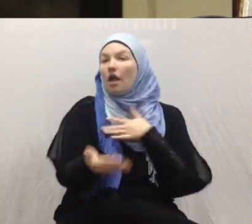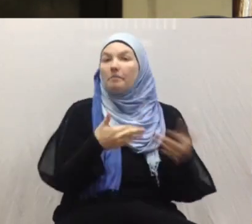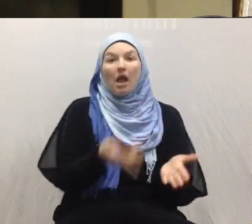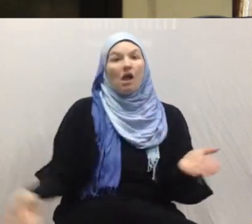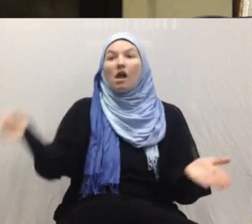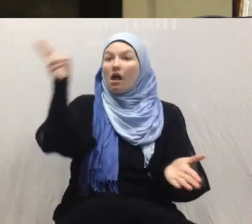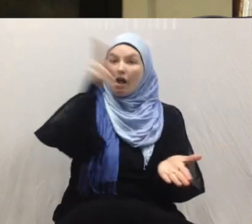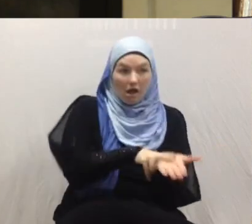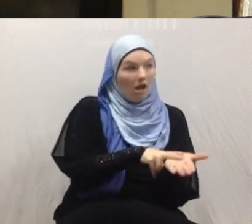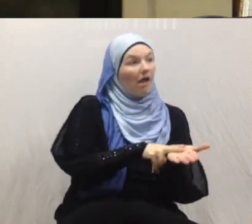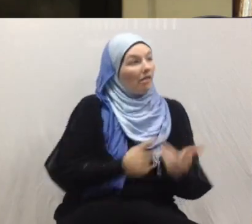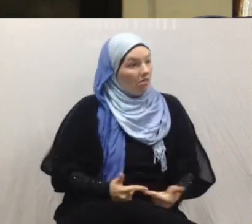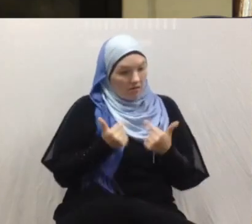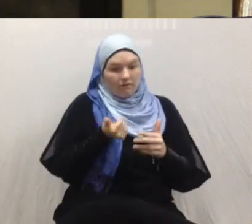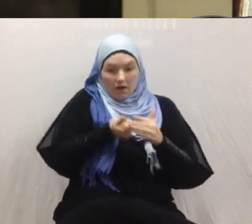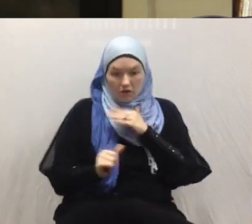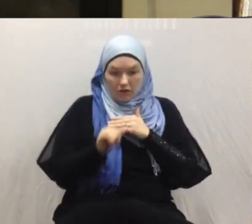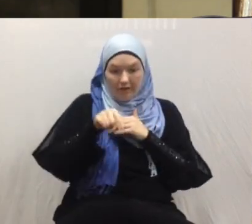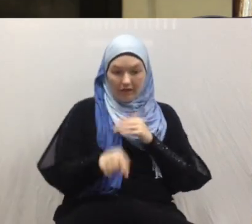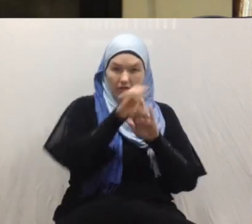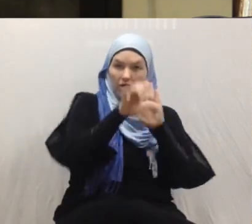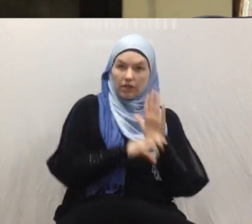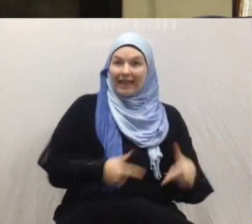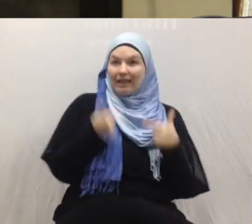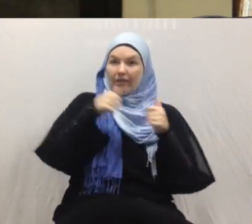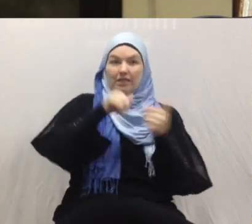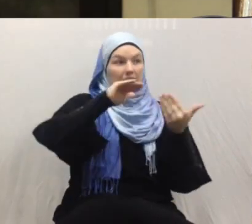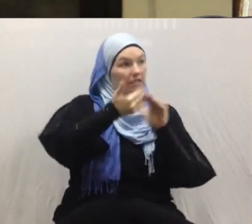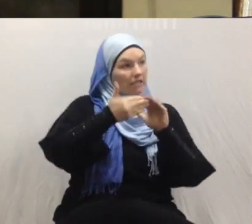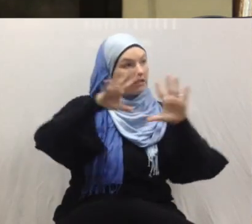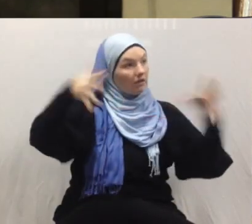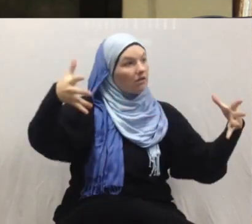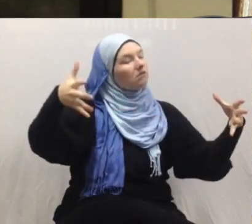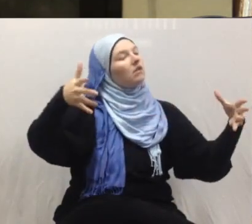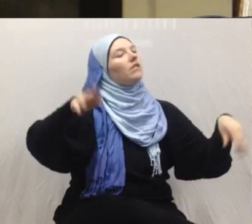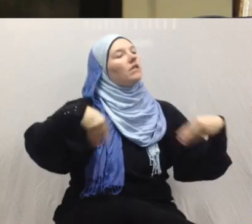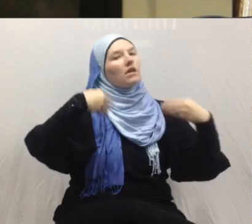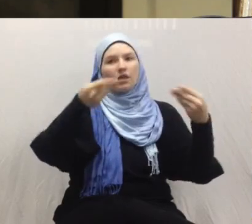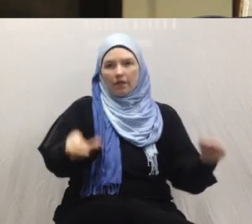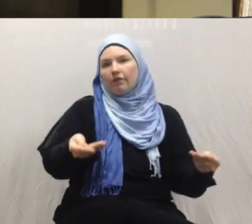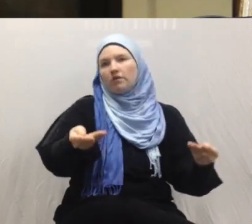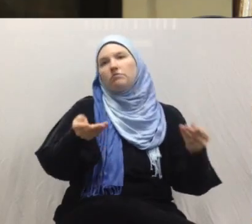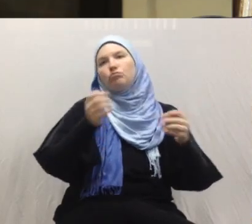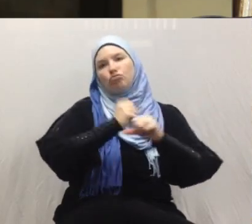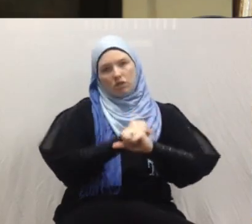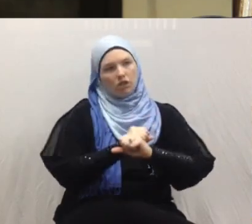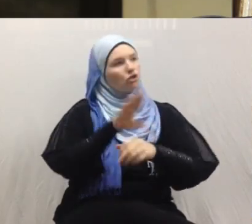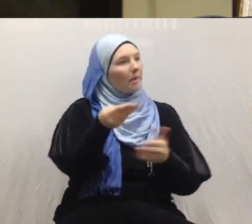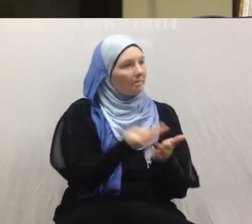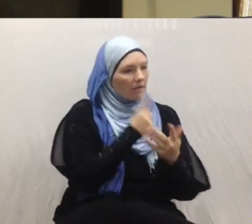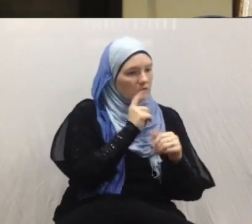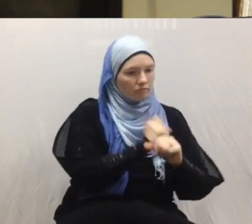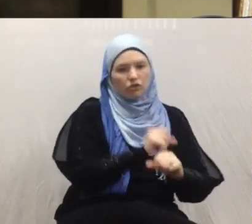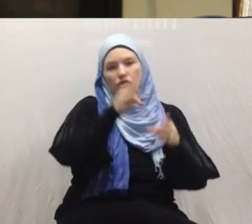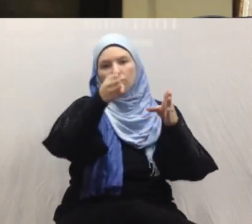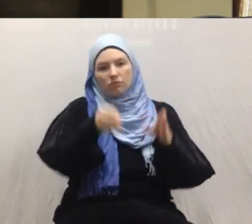under the agreement of this constitution, they are given sanctuary. Their money is protected, their